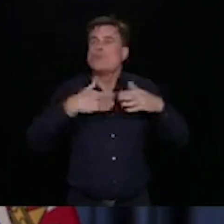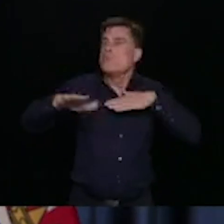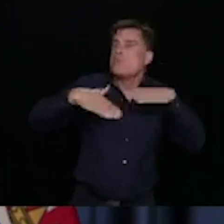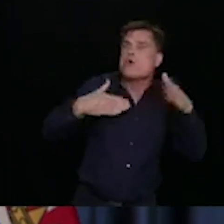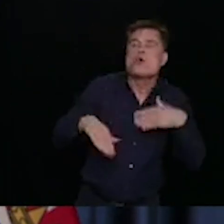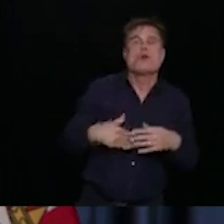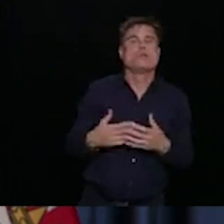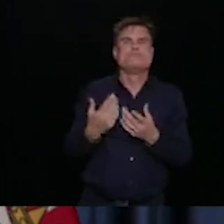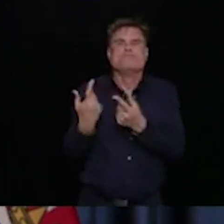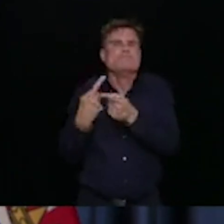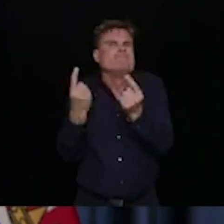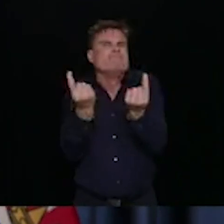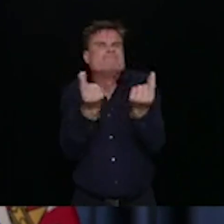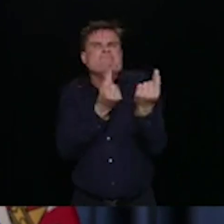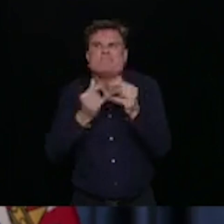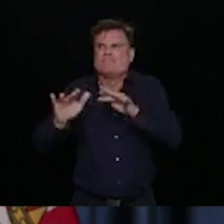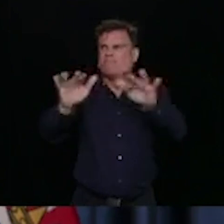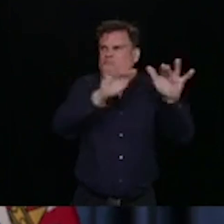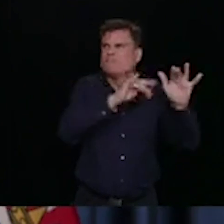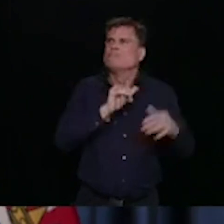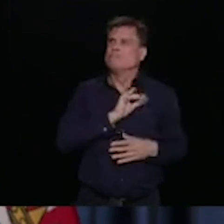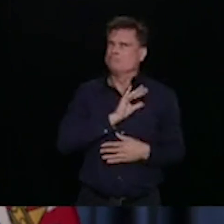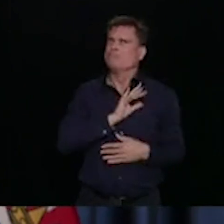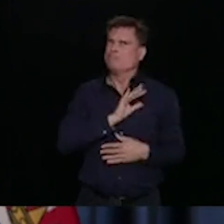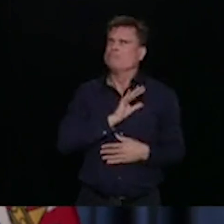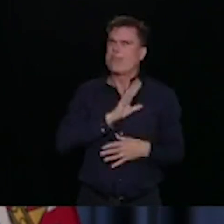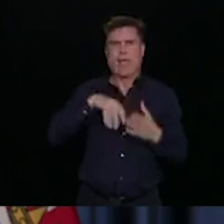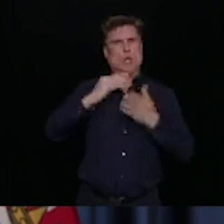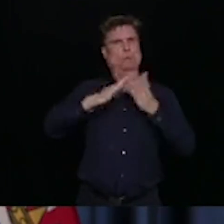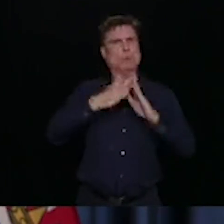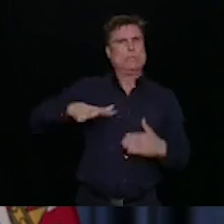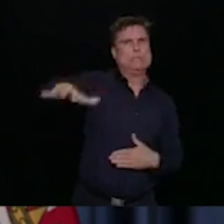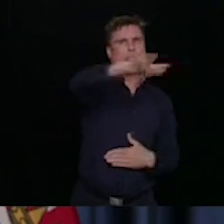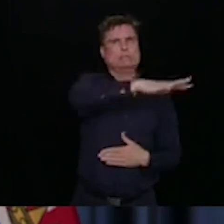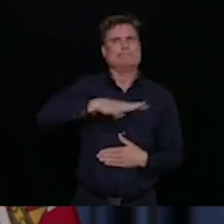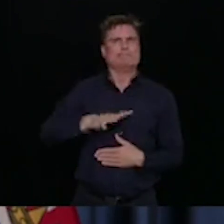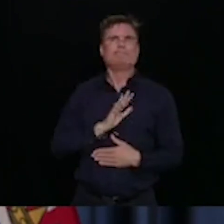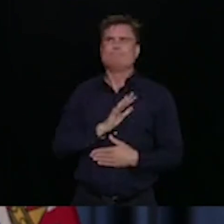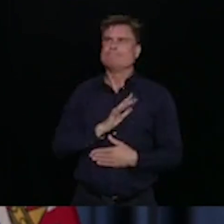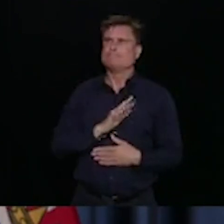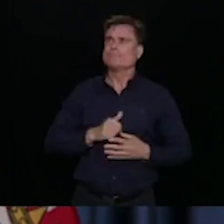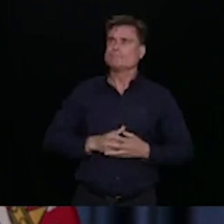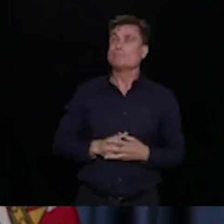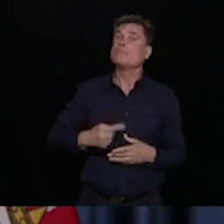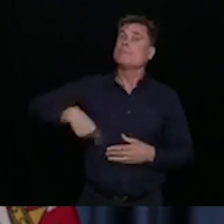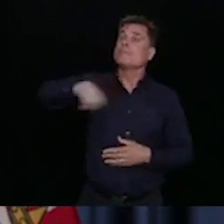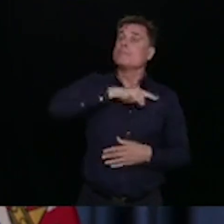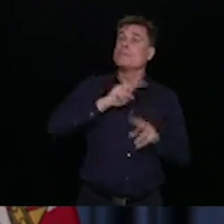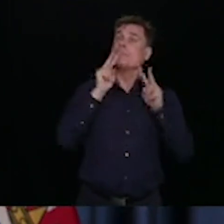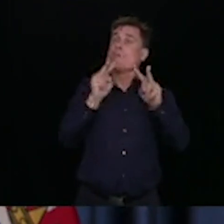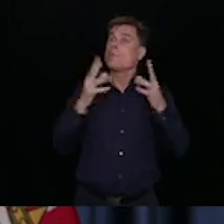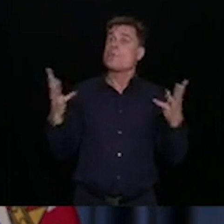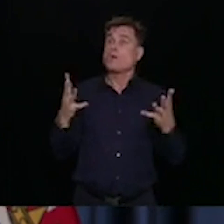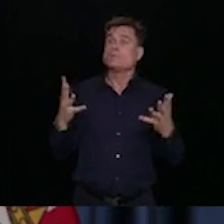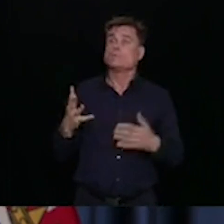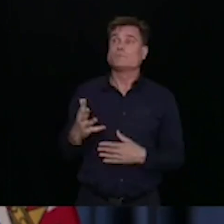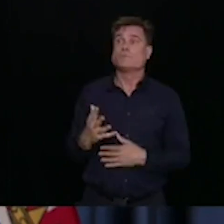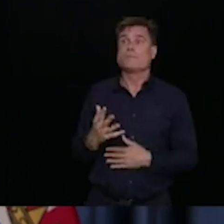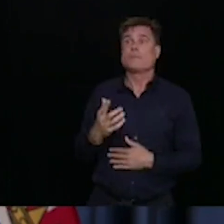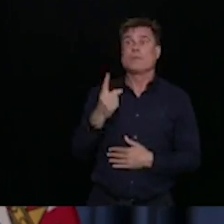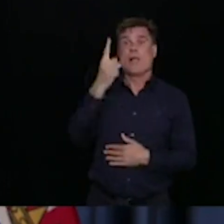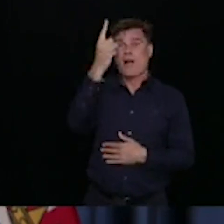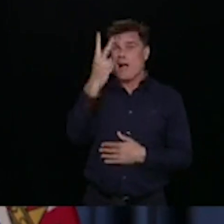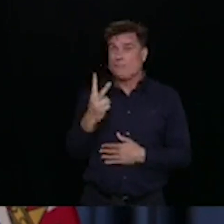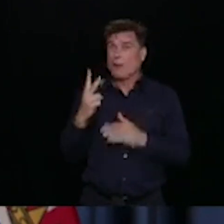in retail outlets, and participating, broadly speaking, in the restart of our economy. We've seen examples like a $500